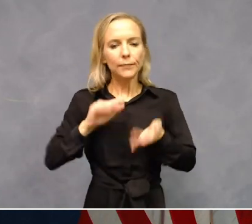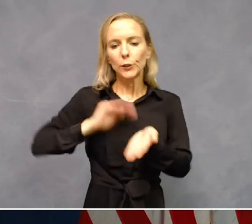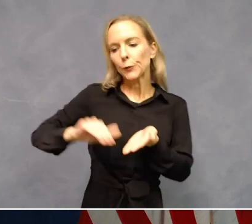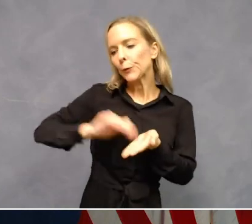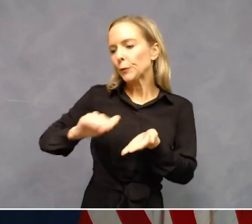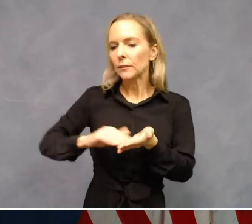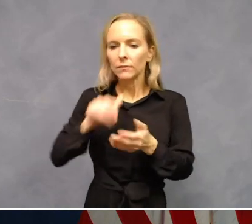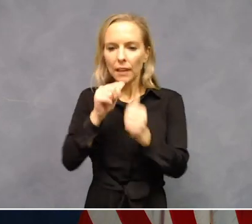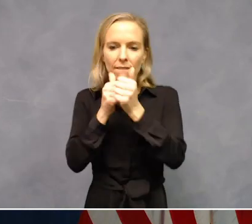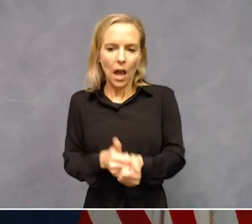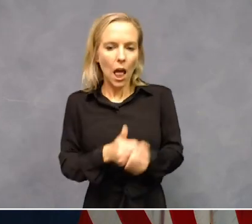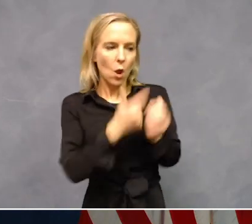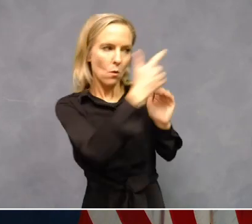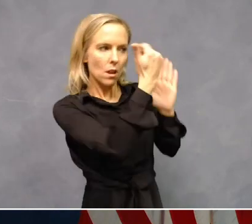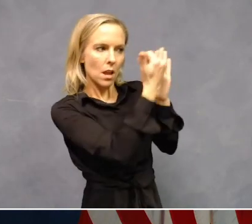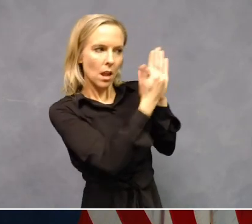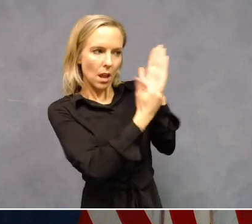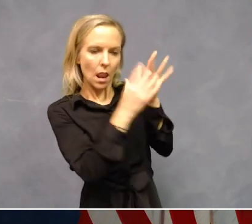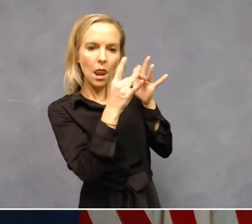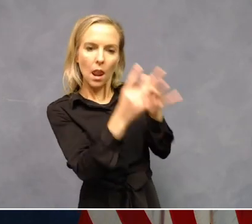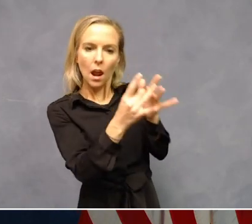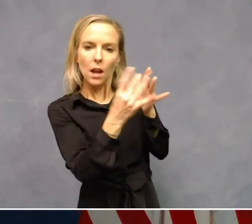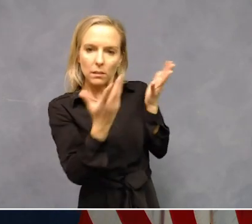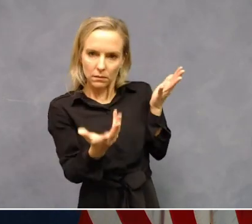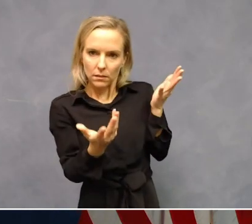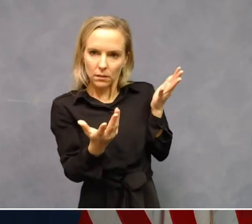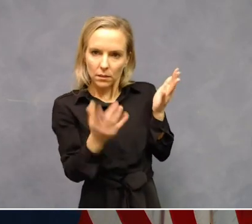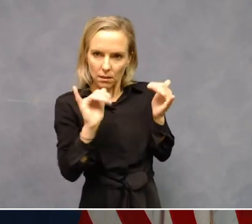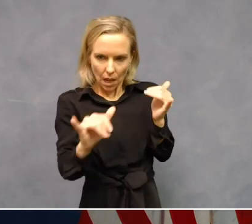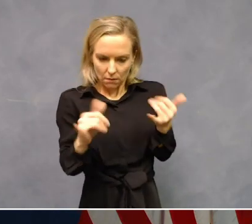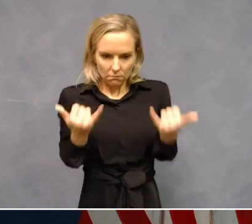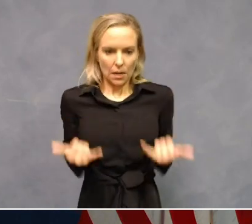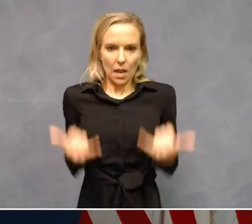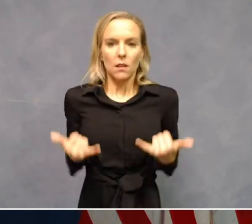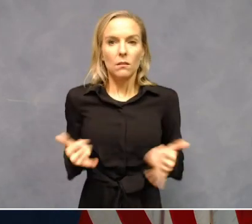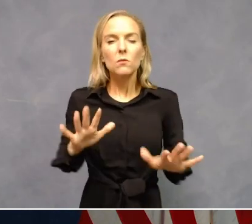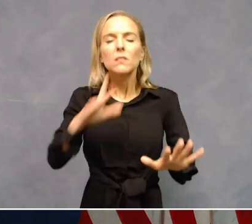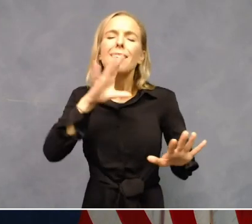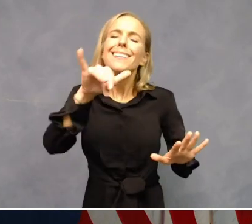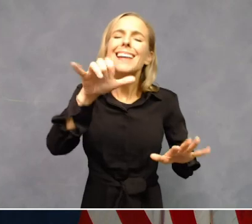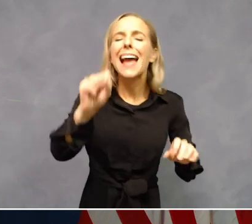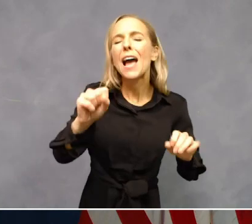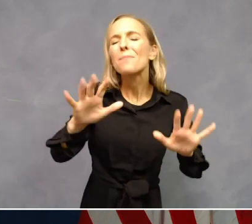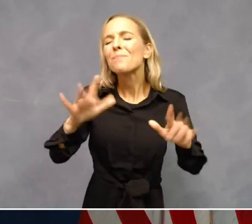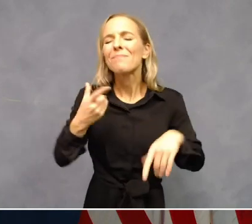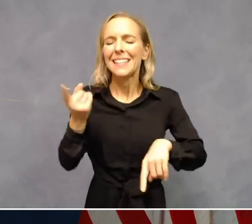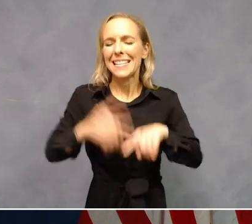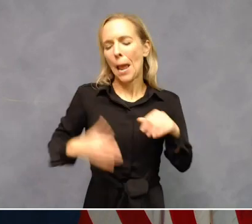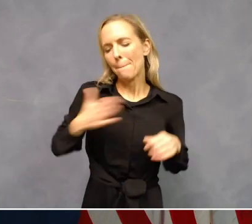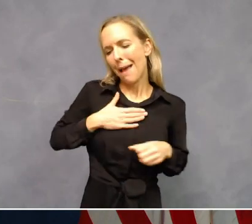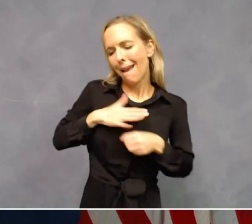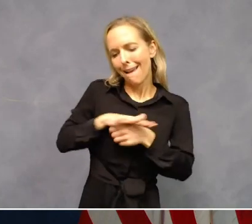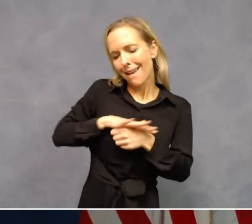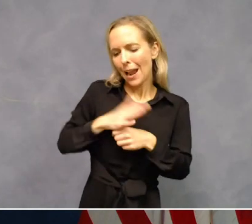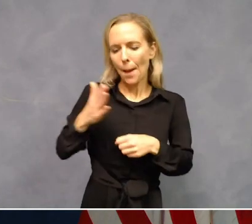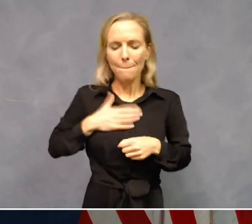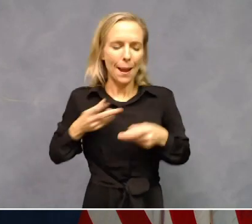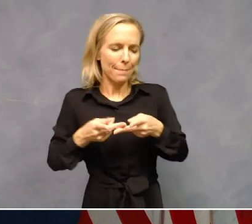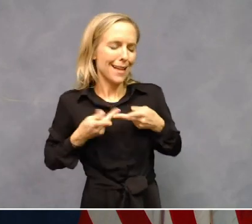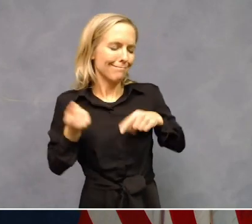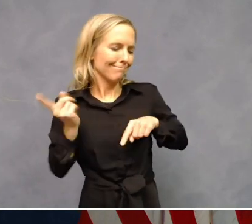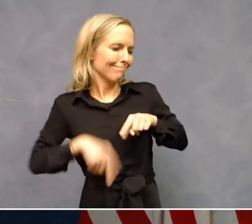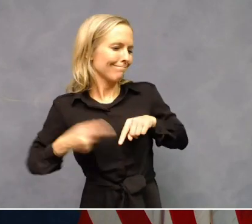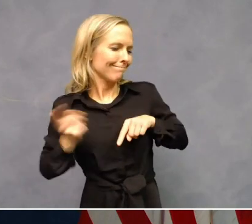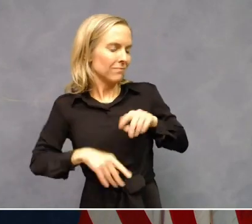the guidance. It is that present. And if you want to say yes, but it can't get into my area or my facility, oh yeah, it